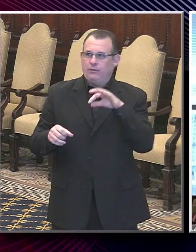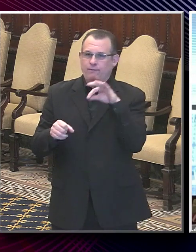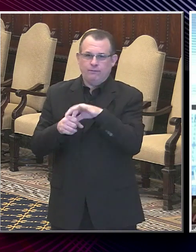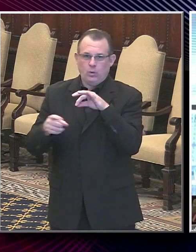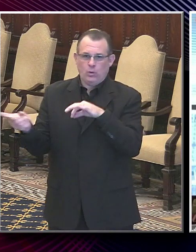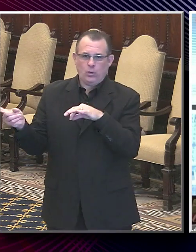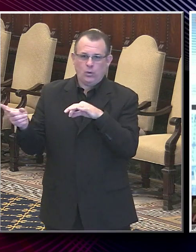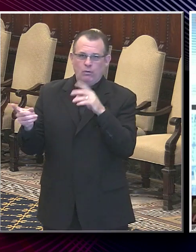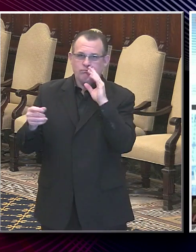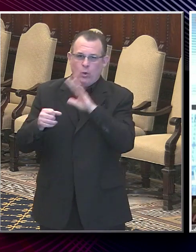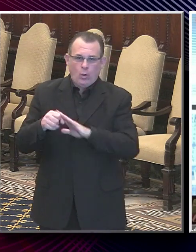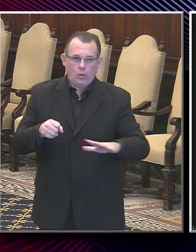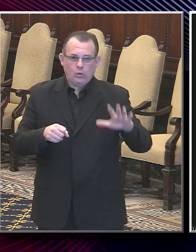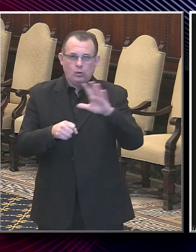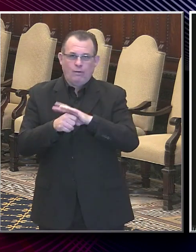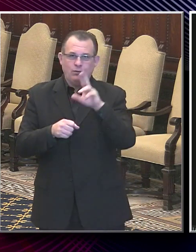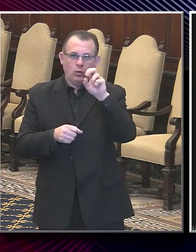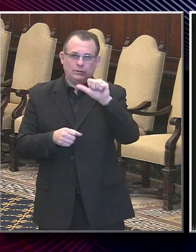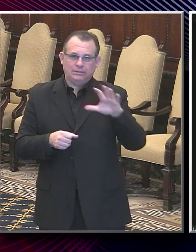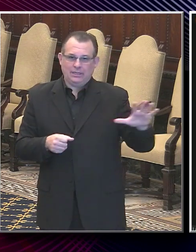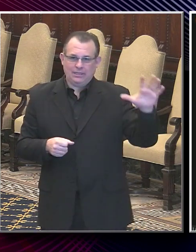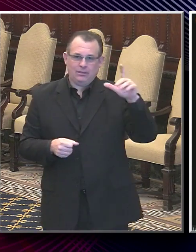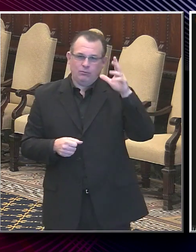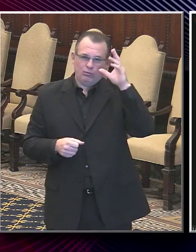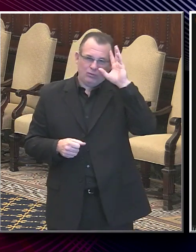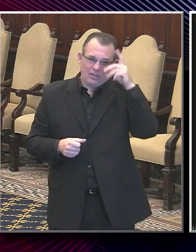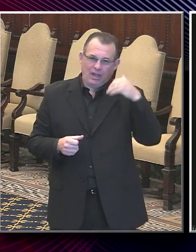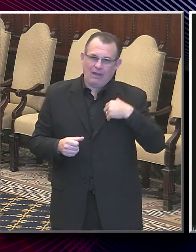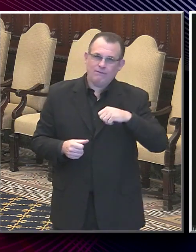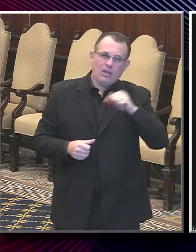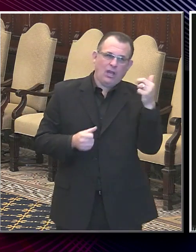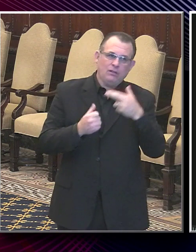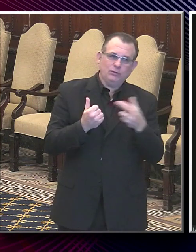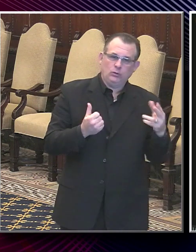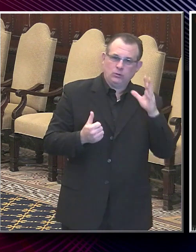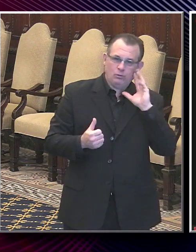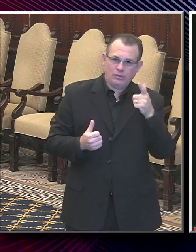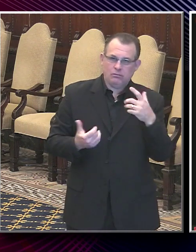country. Okay, thank you.